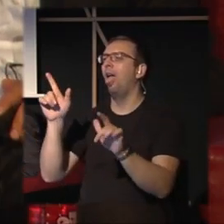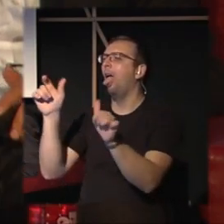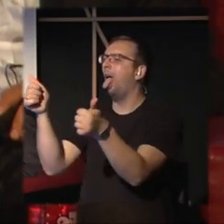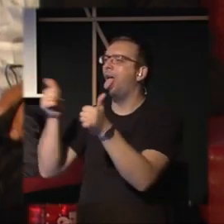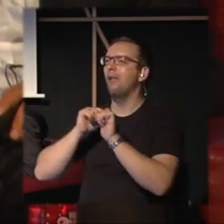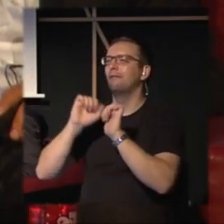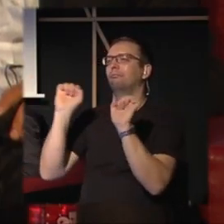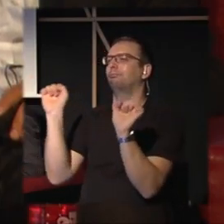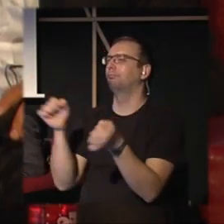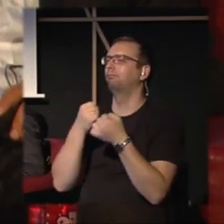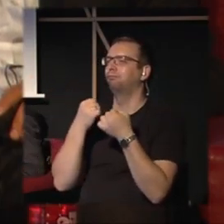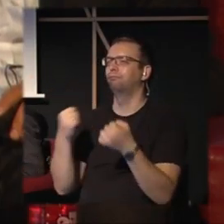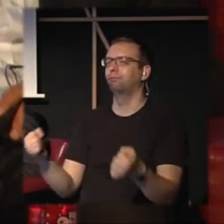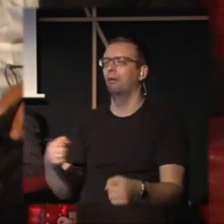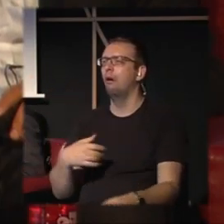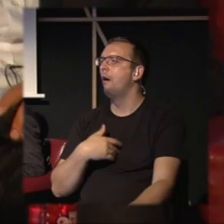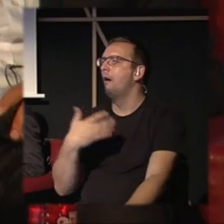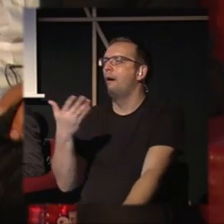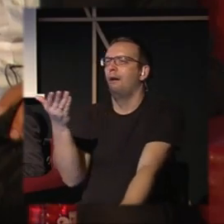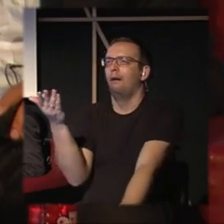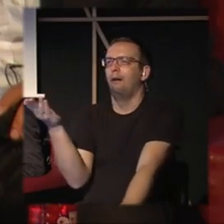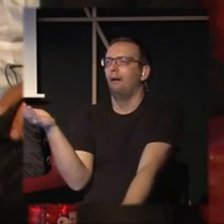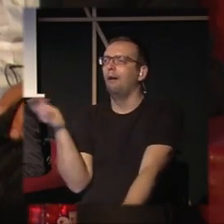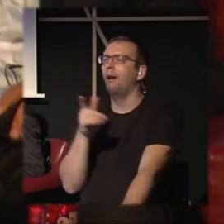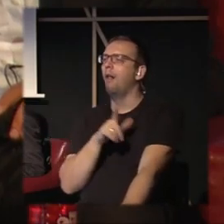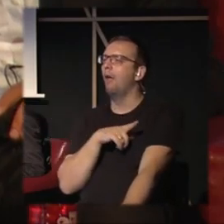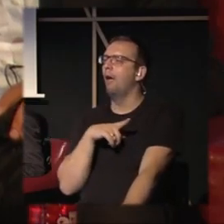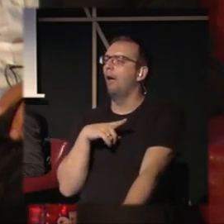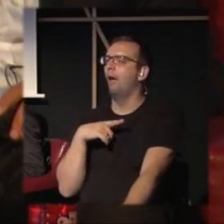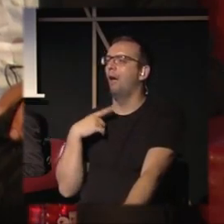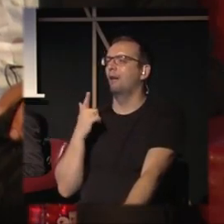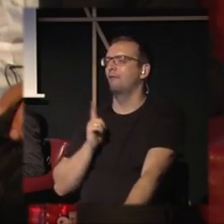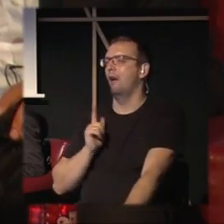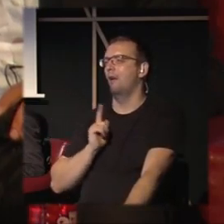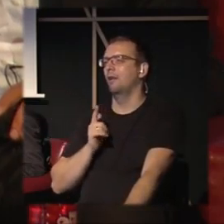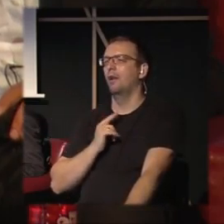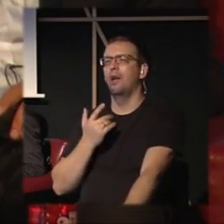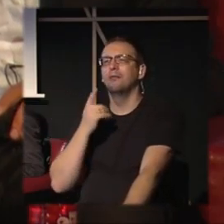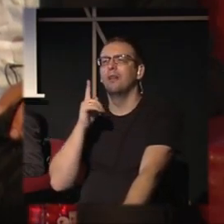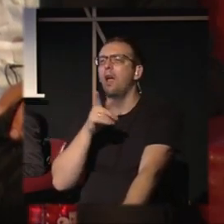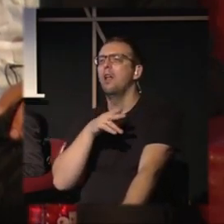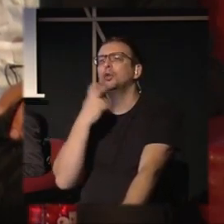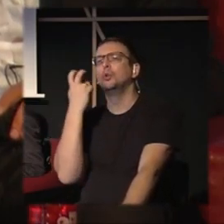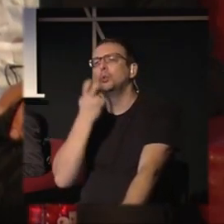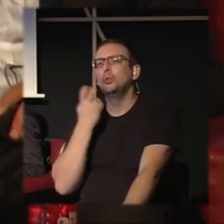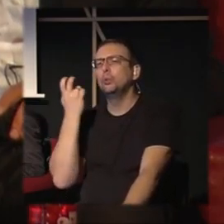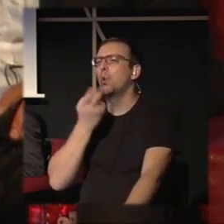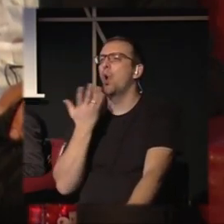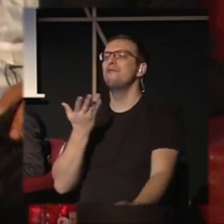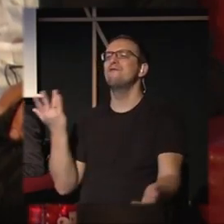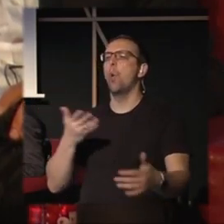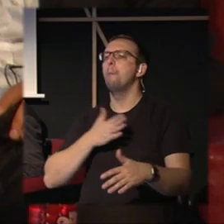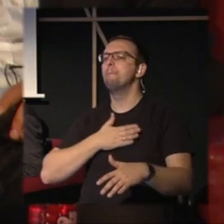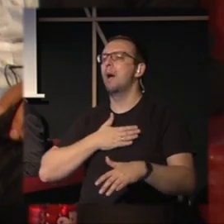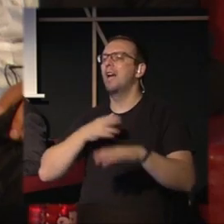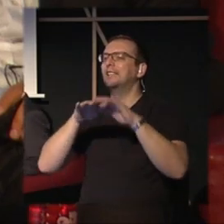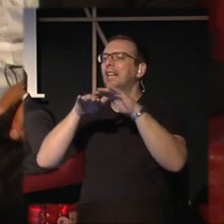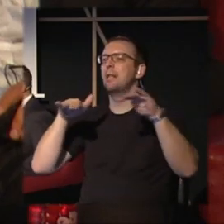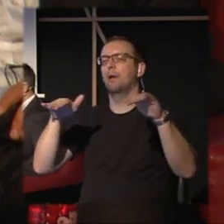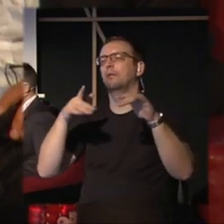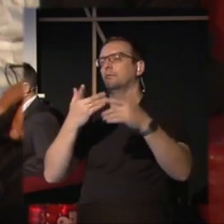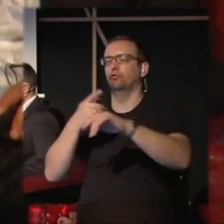accessible entrance. It was really difficult. We almost were late for the match. But and then I